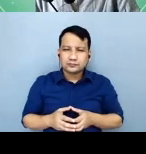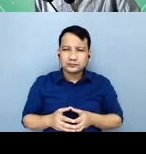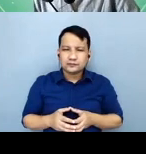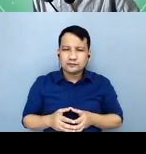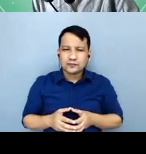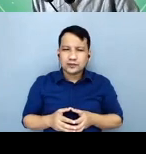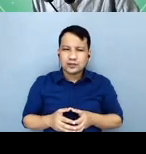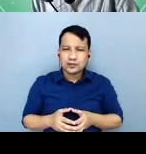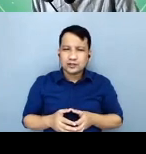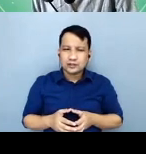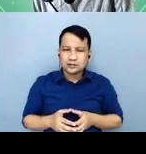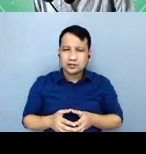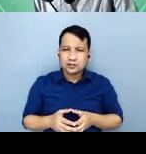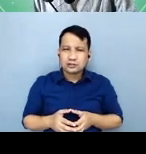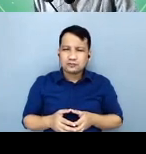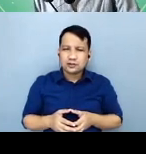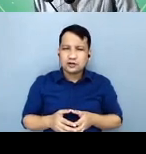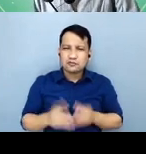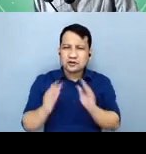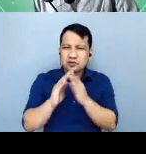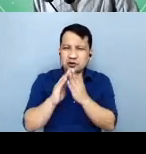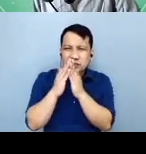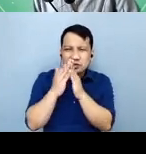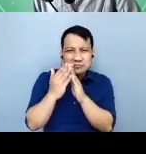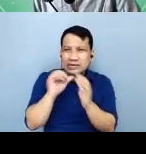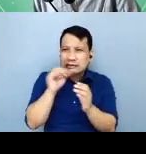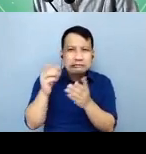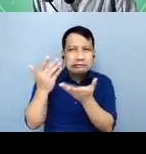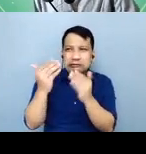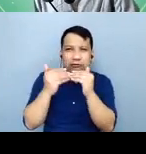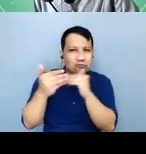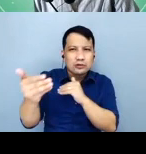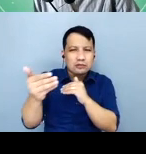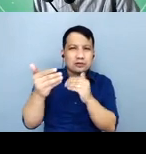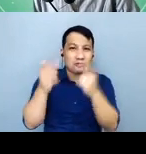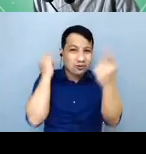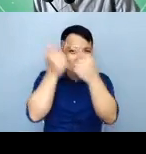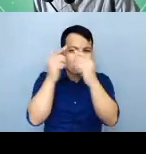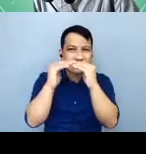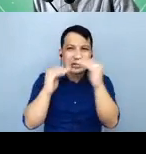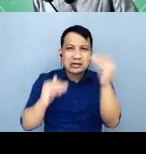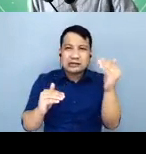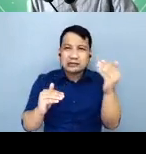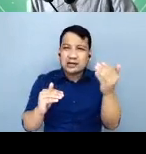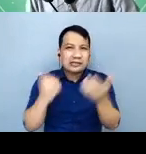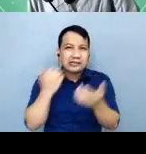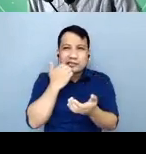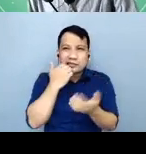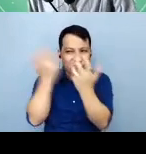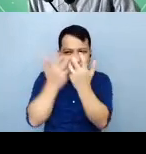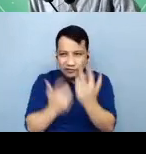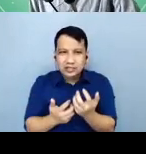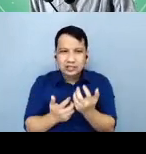this consciousness for sustainable design, then it is actually damaging to their goal and is called greenwashing. So one of the